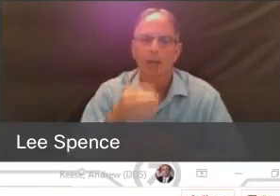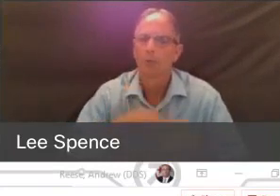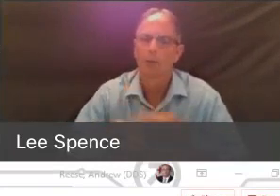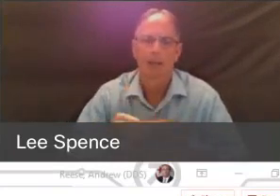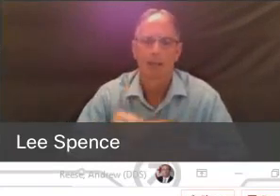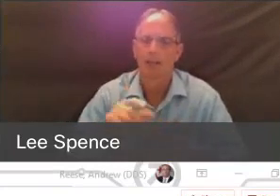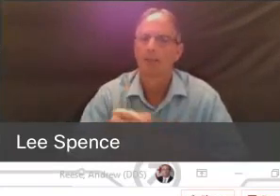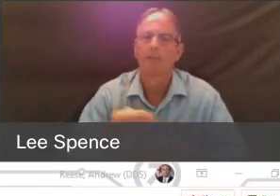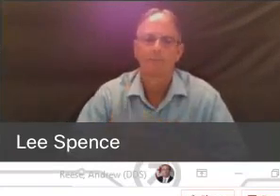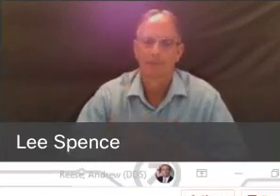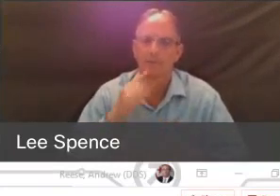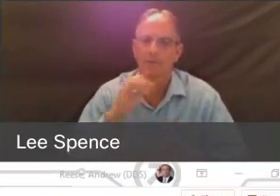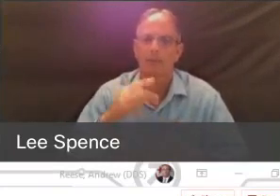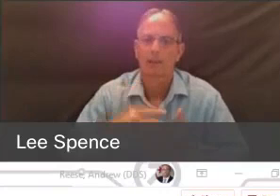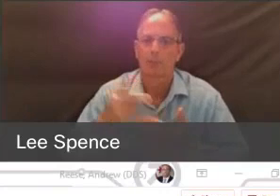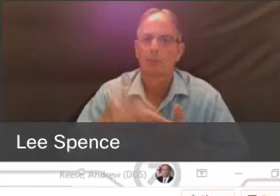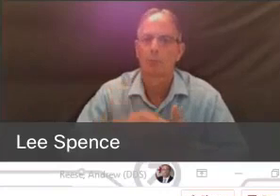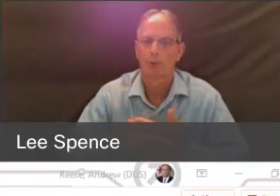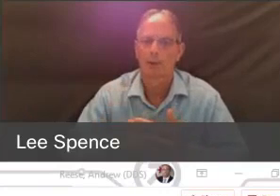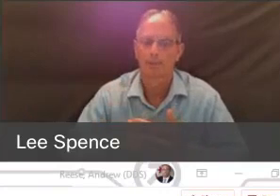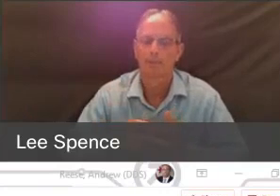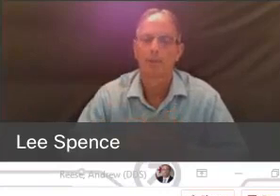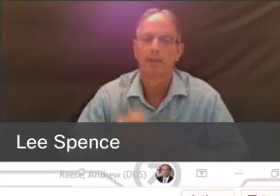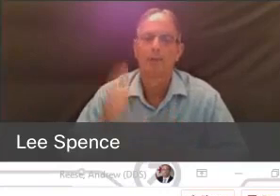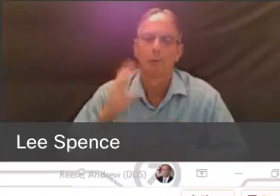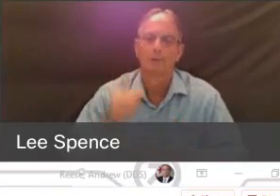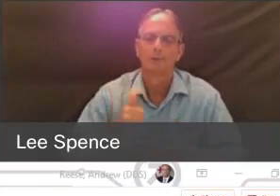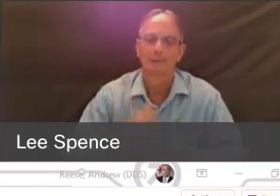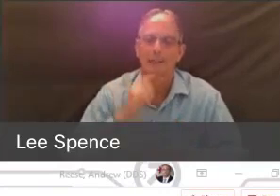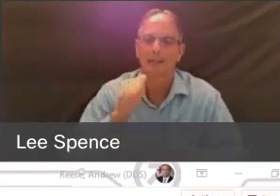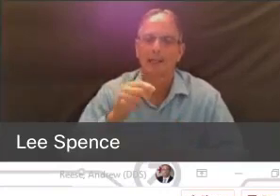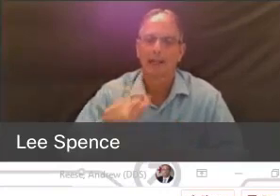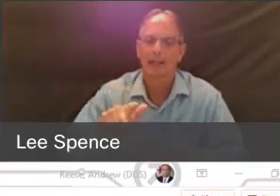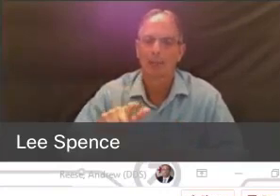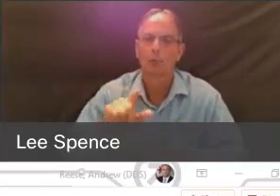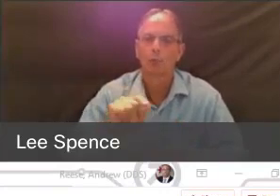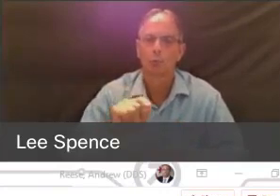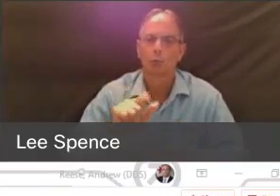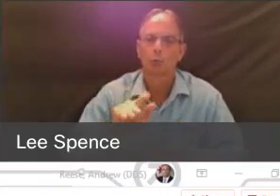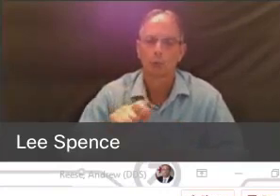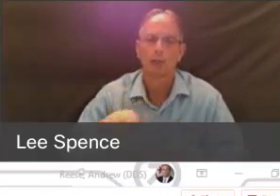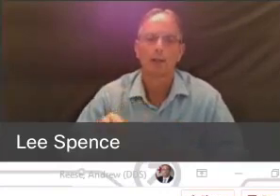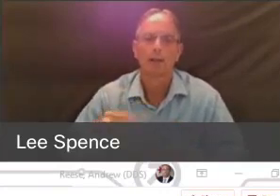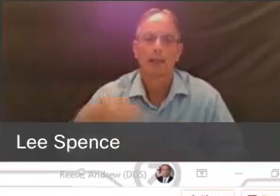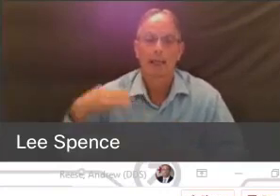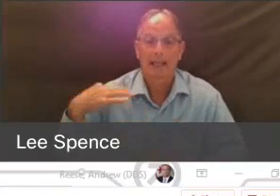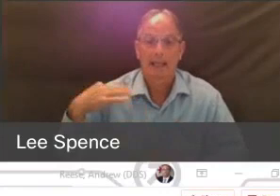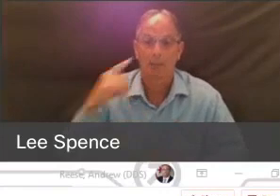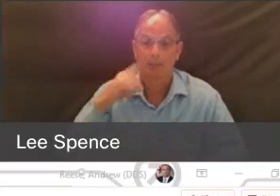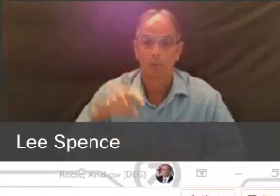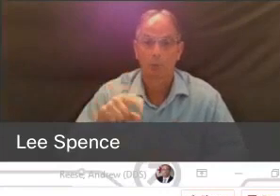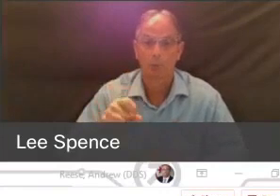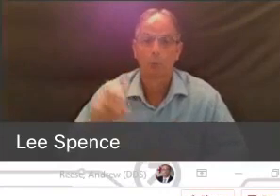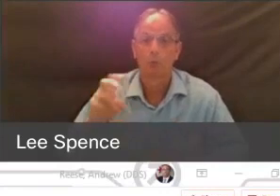on April 1, 2021. The eligibility for enhance requires the states to